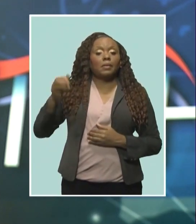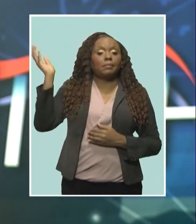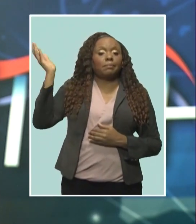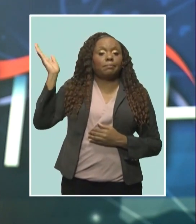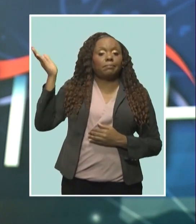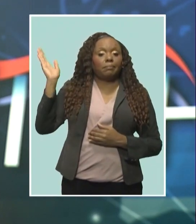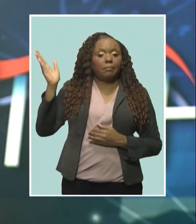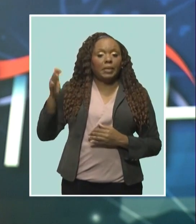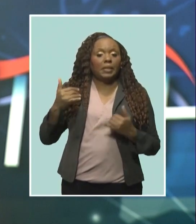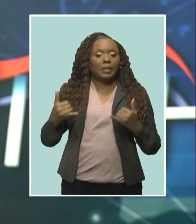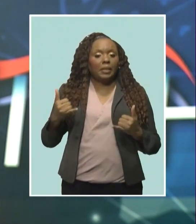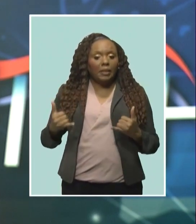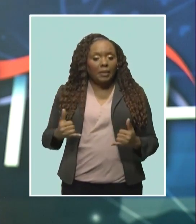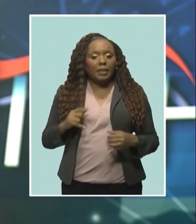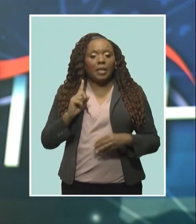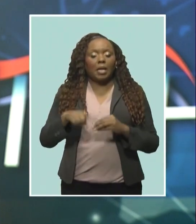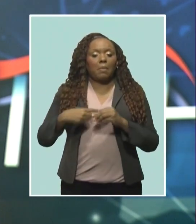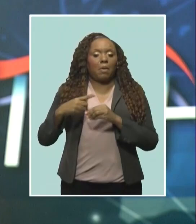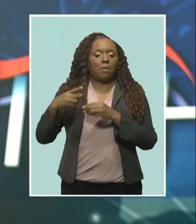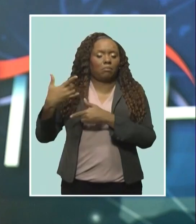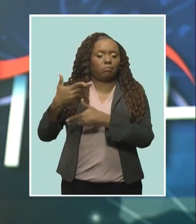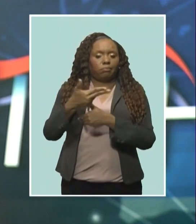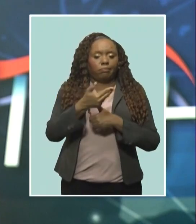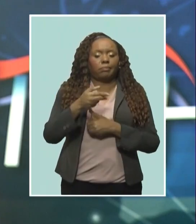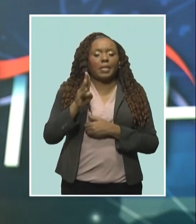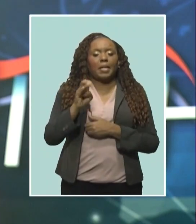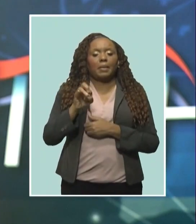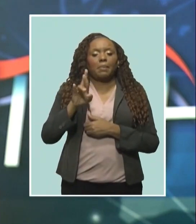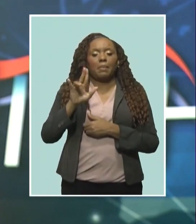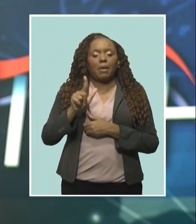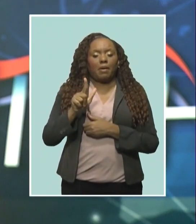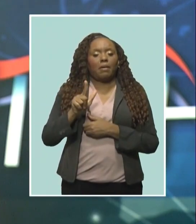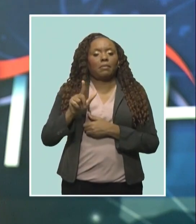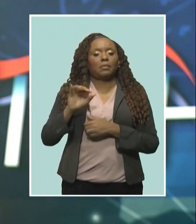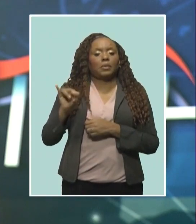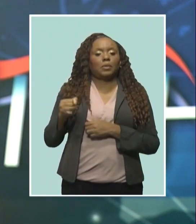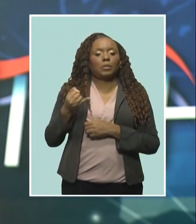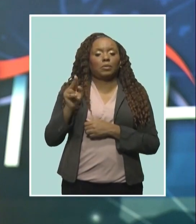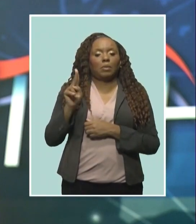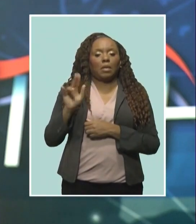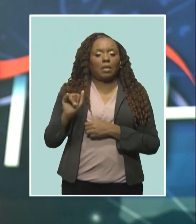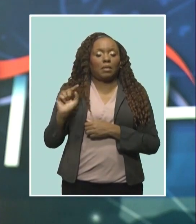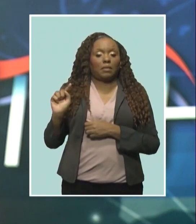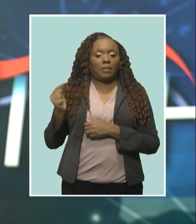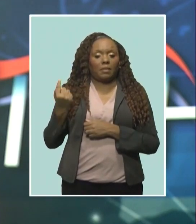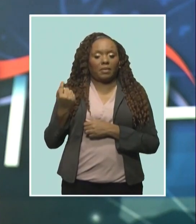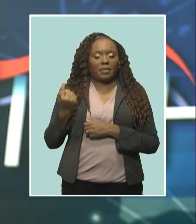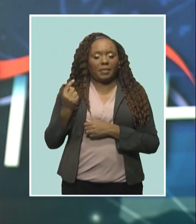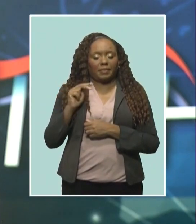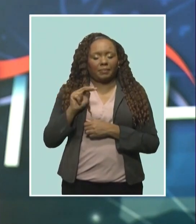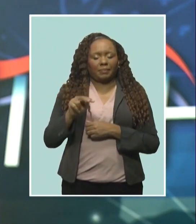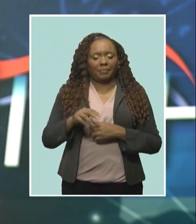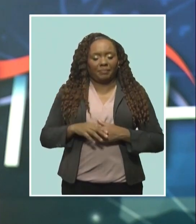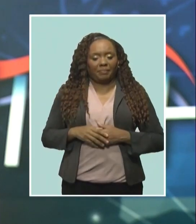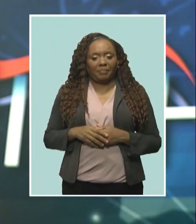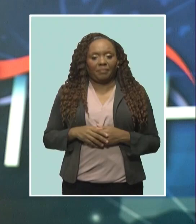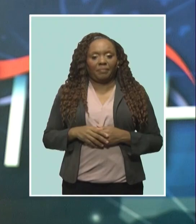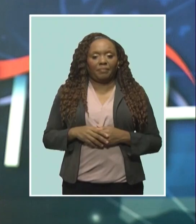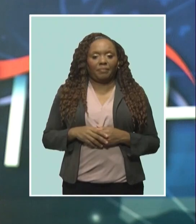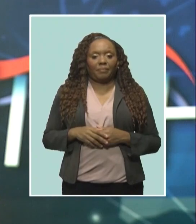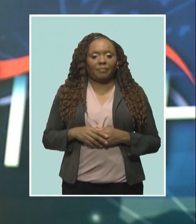ministerial statement in the House of Assembly following the passage of the weather system on July 1st. Rachel Agard has more in this